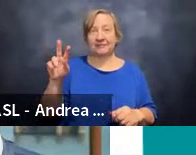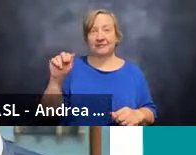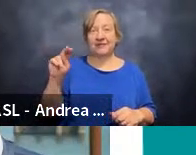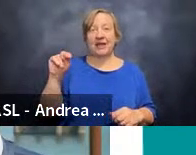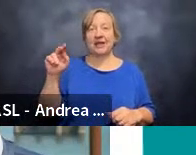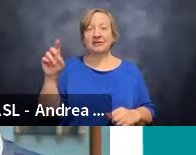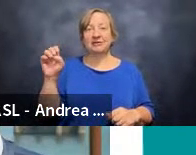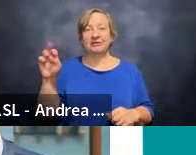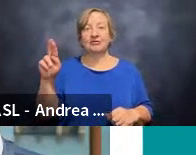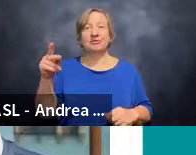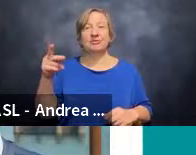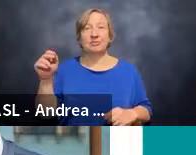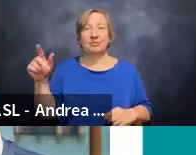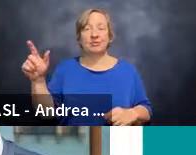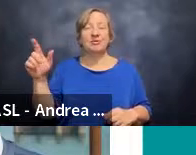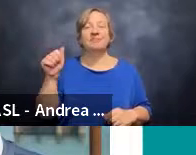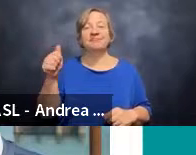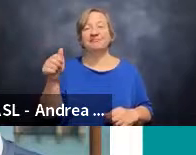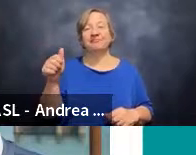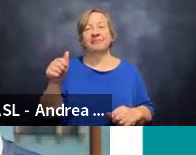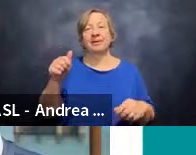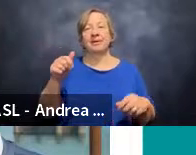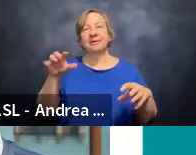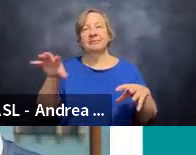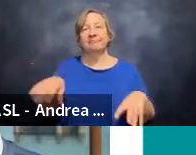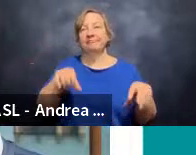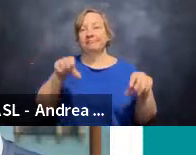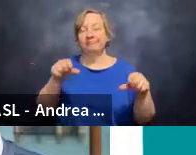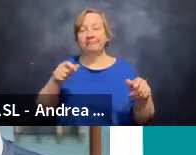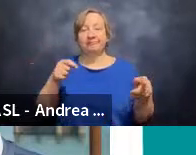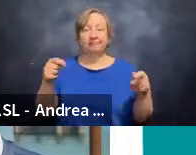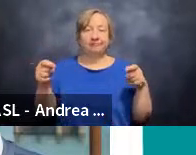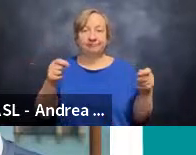administrator, and she came out to help,